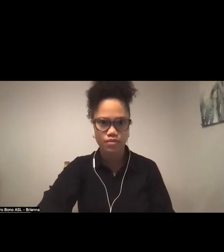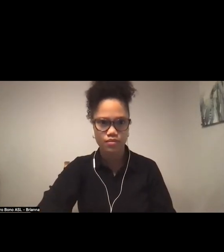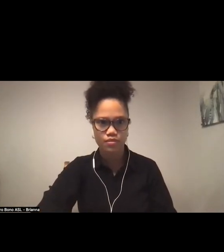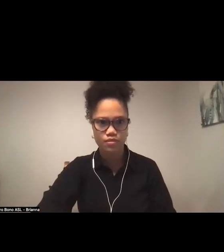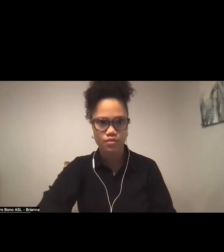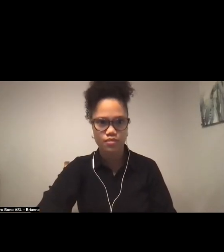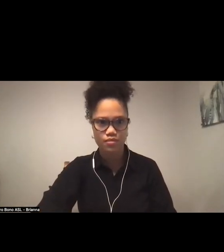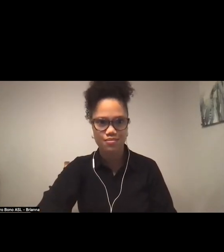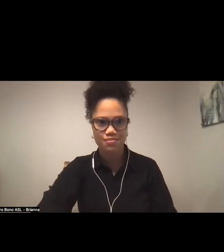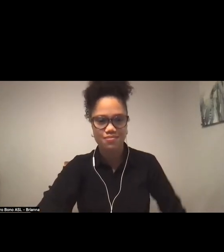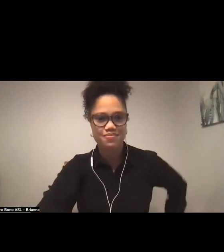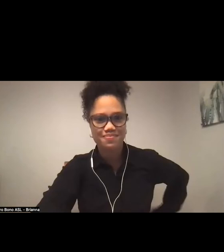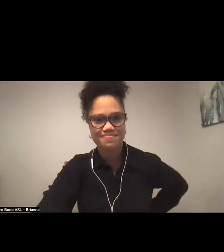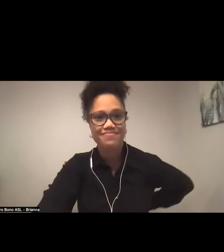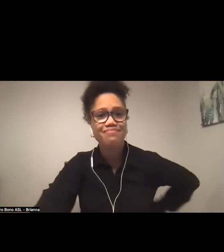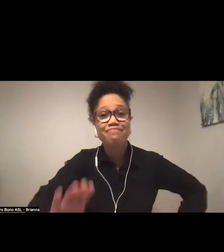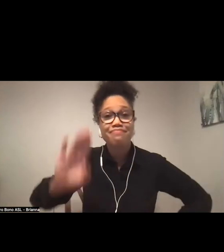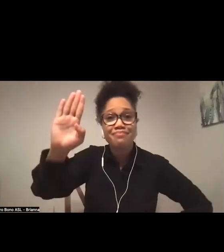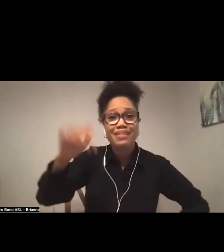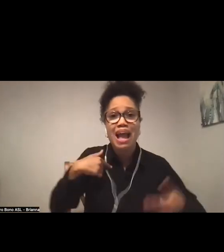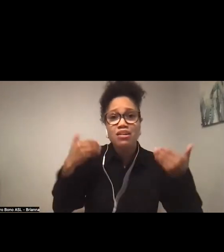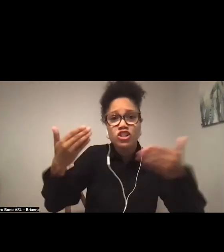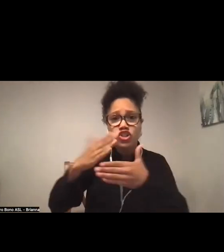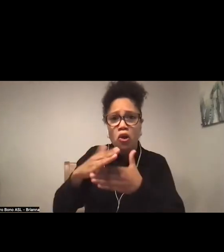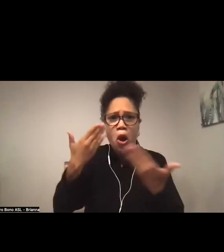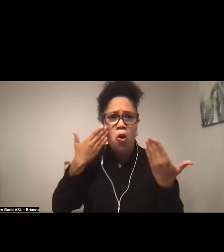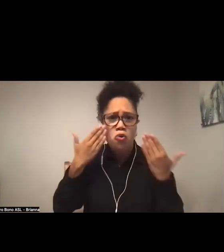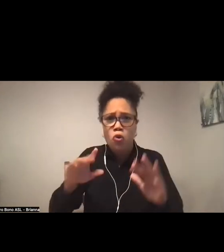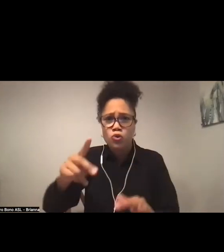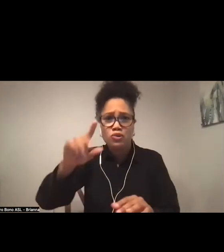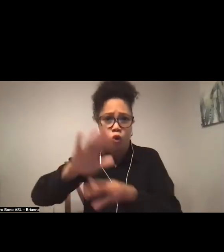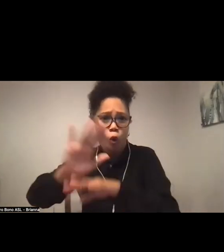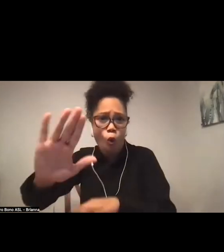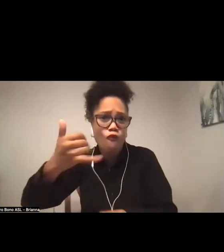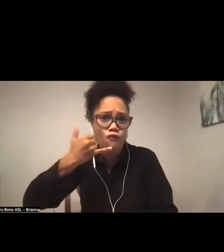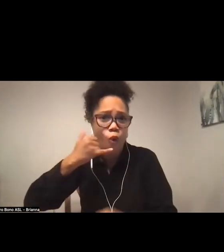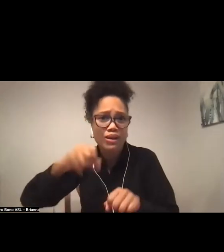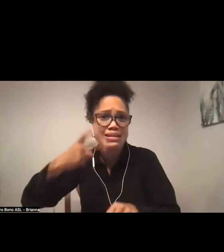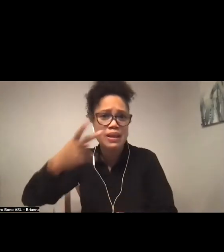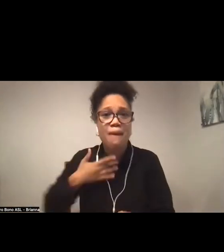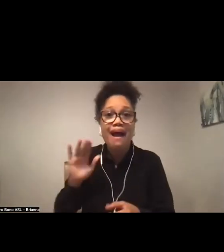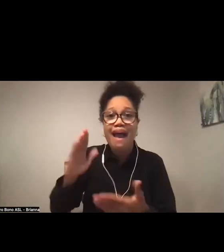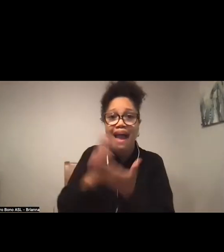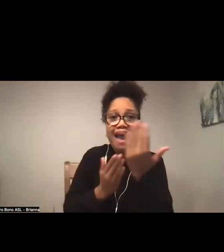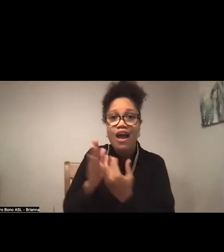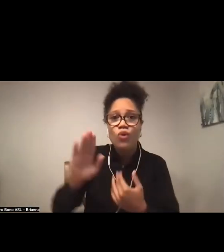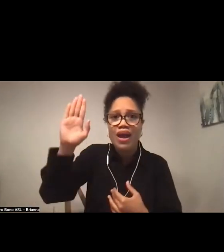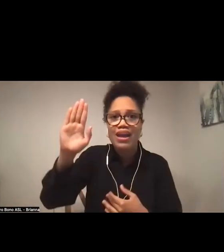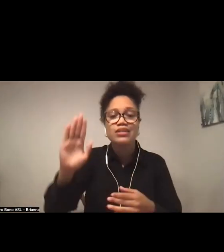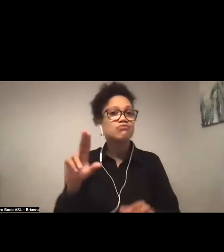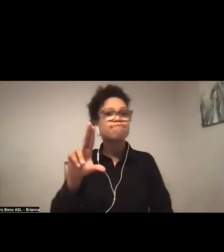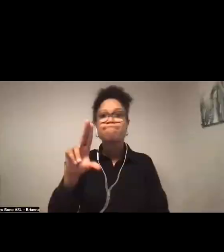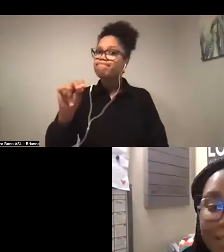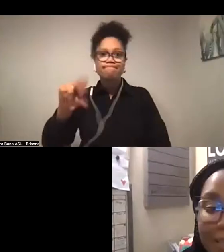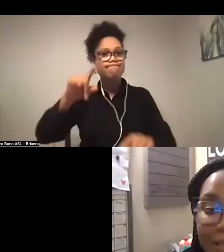I'll share. I don't know if you can see my hand raised on your phone, so. No, I can't see the raise